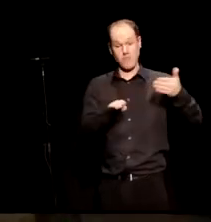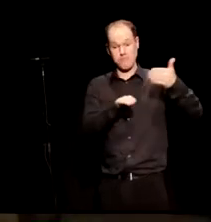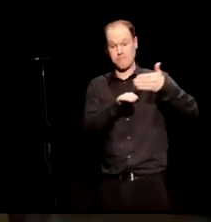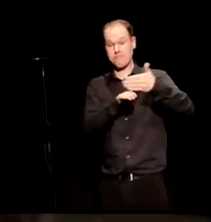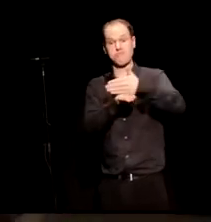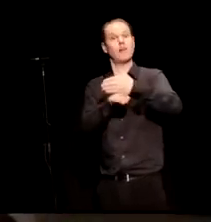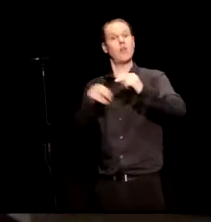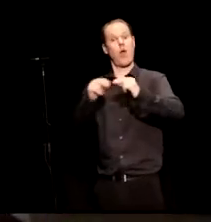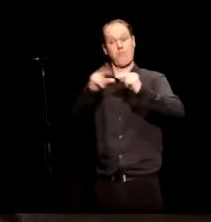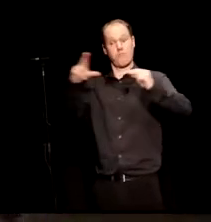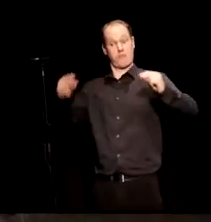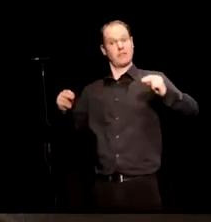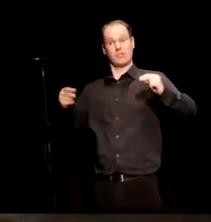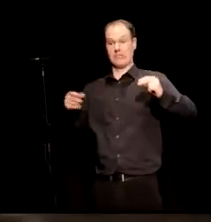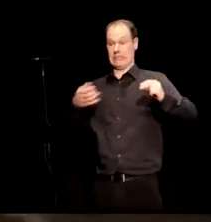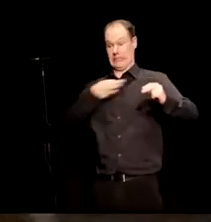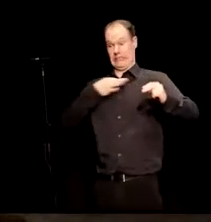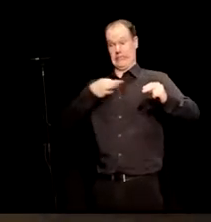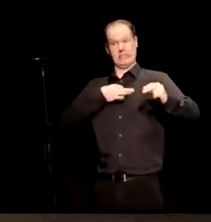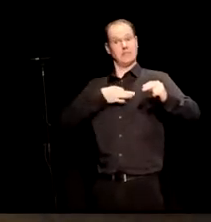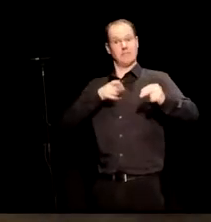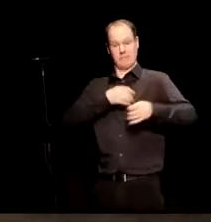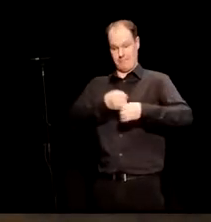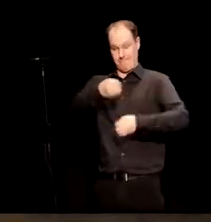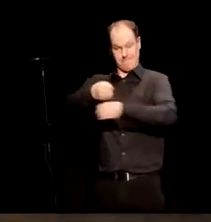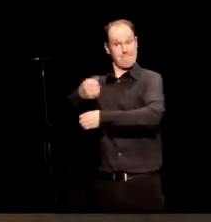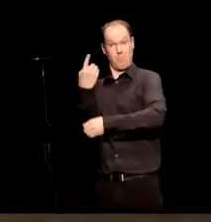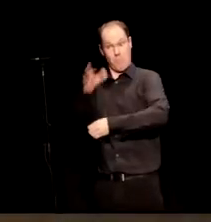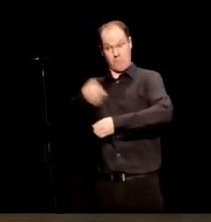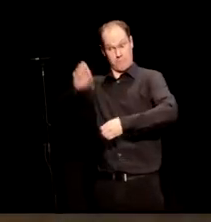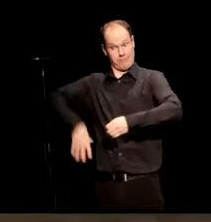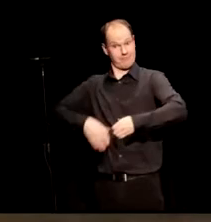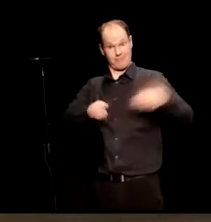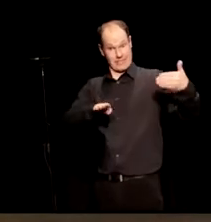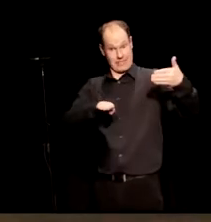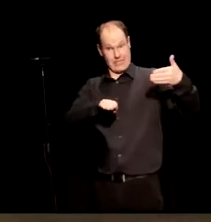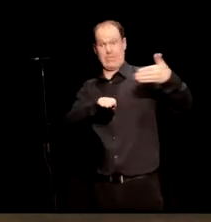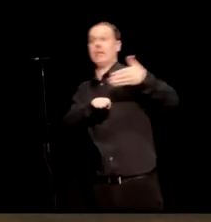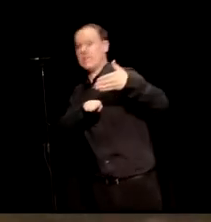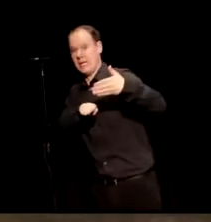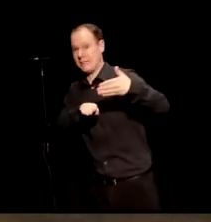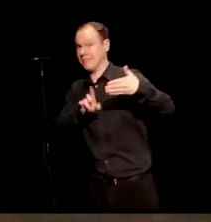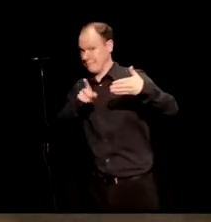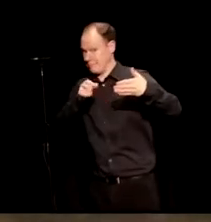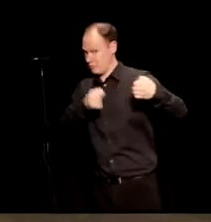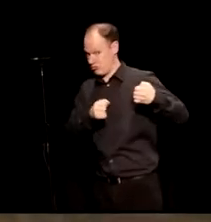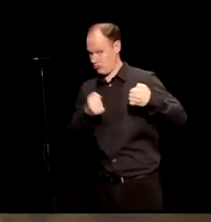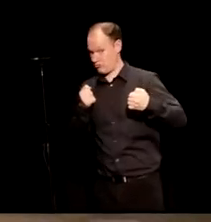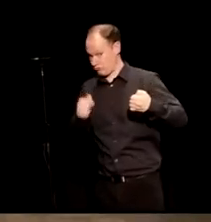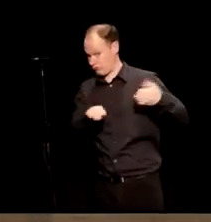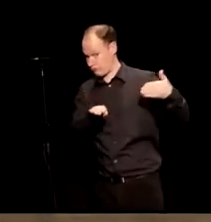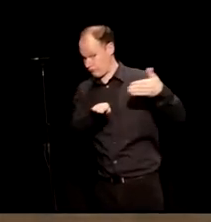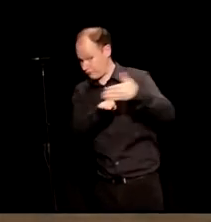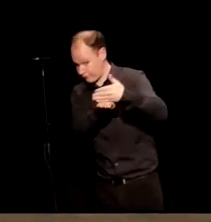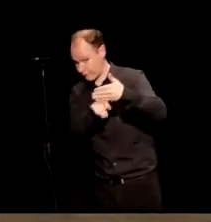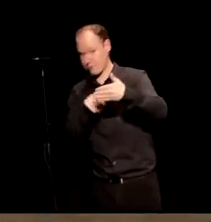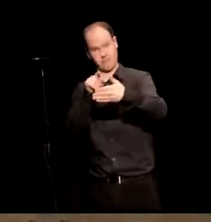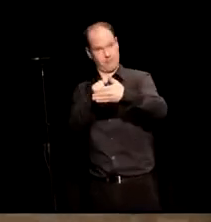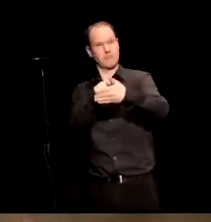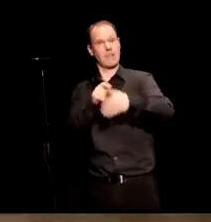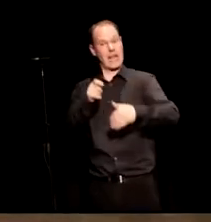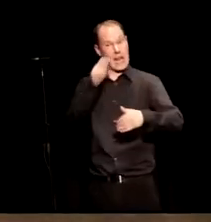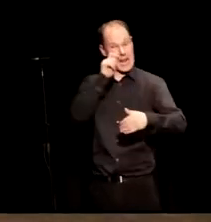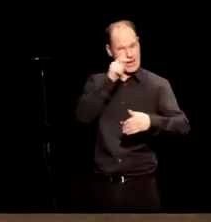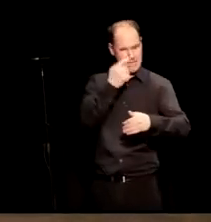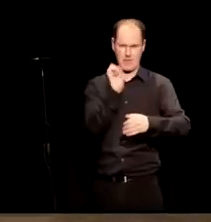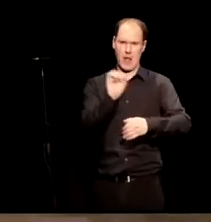little dreaming of the danger ahead. Nick Carter sat down to trim his corns when old Sleuth, whose hearing was wonderfully